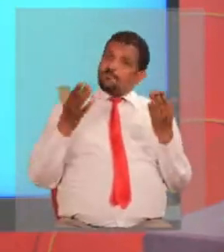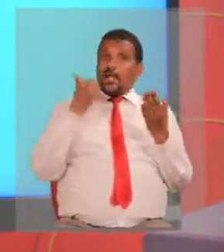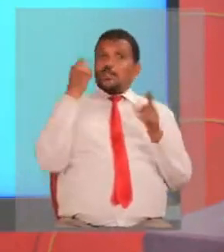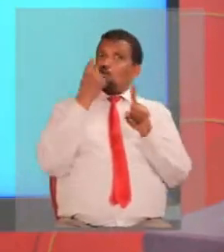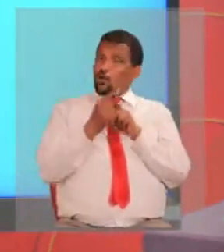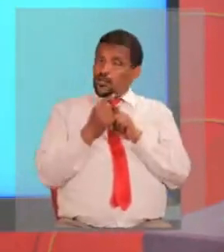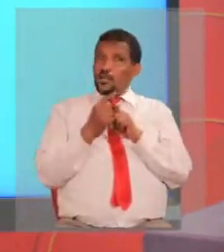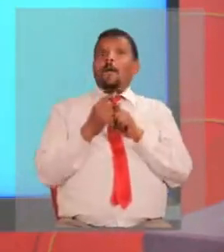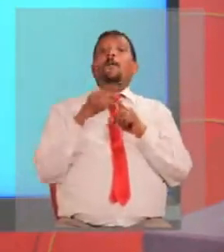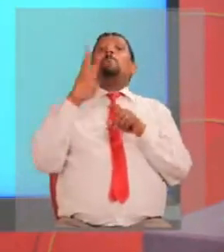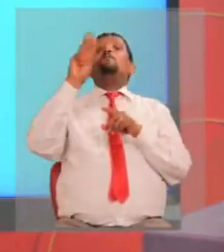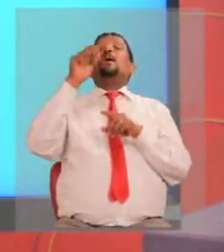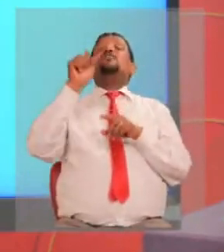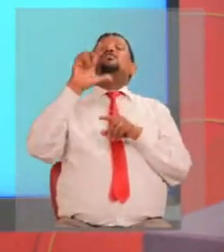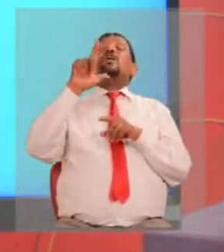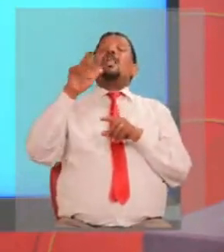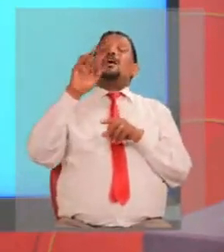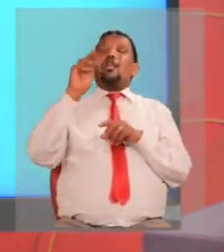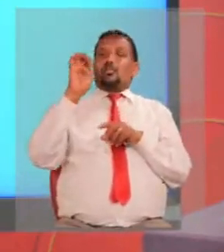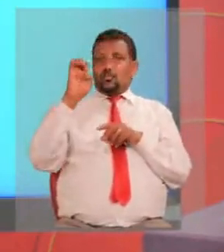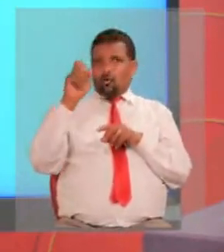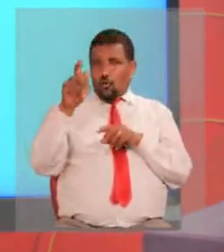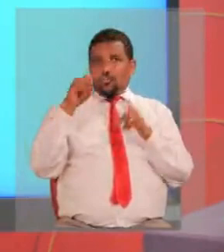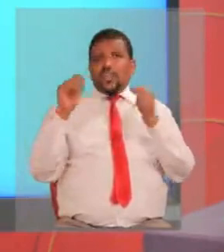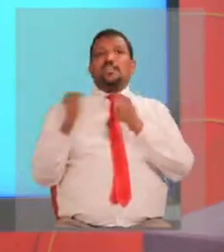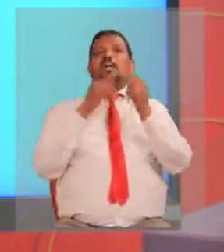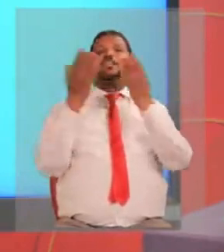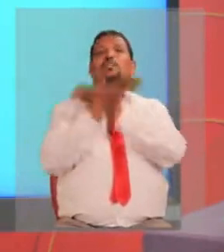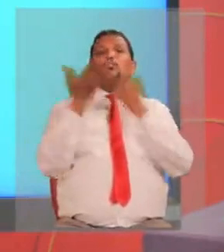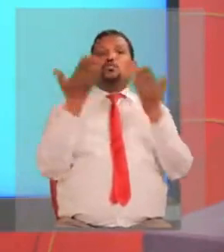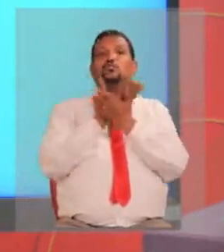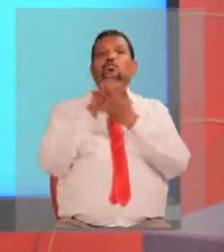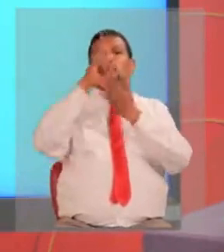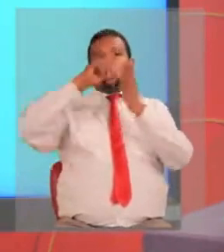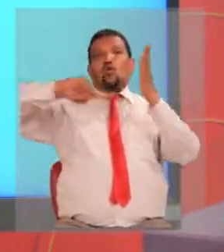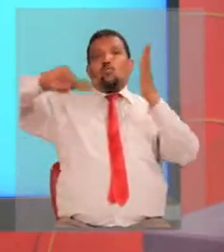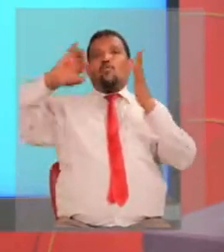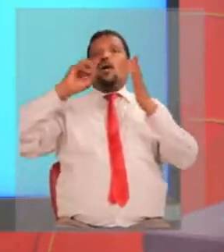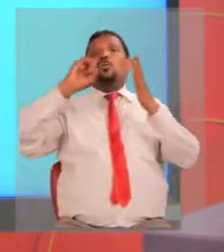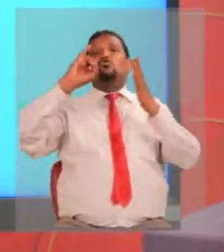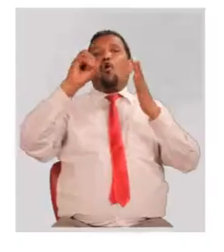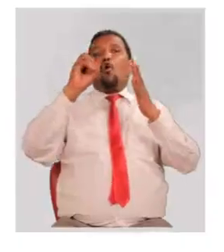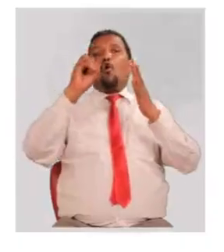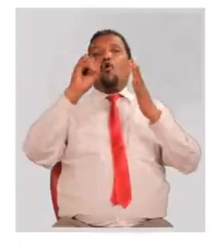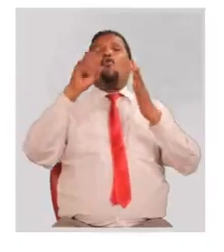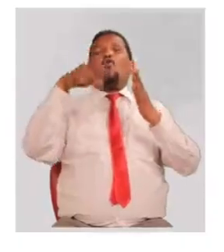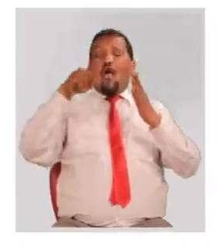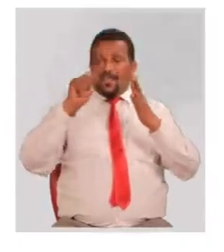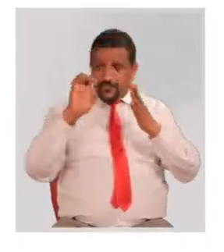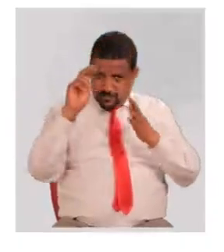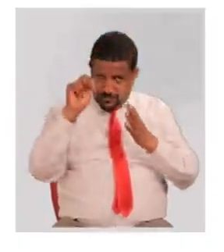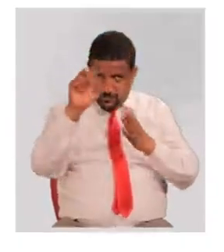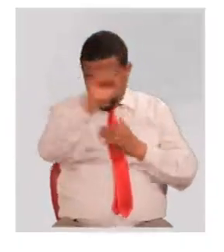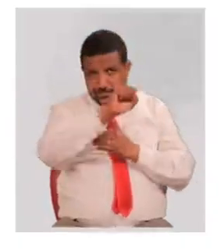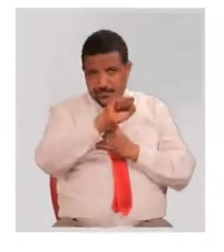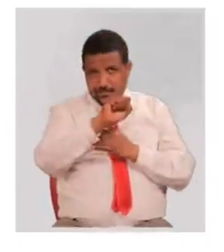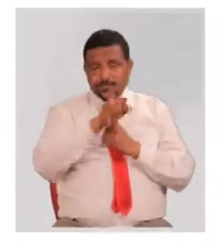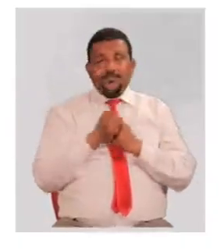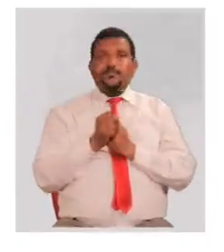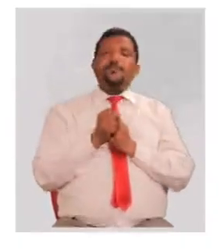words, marginal rate of technical substitution is the slope of isoquants. Now let's see